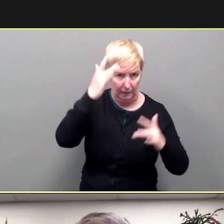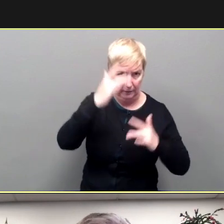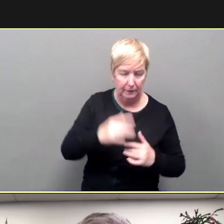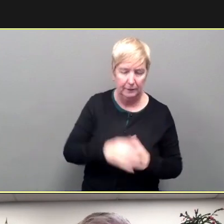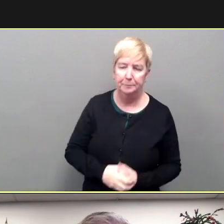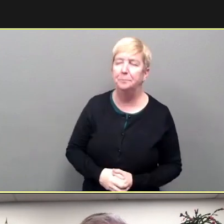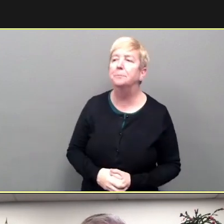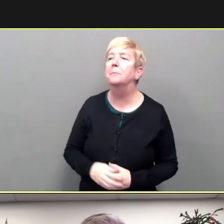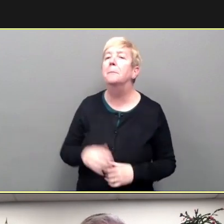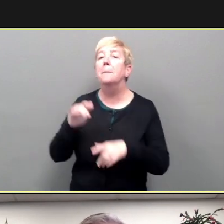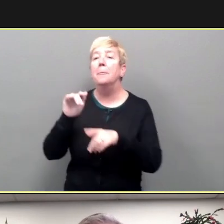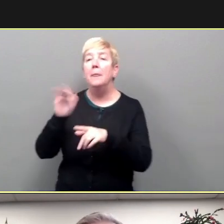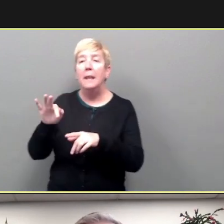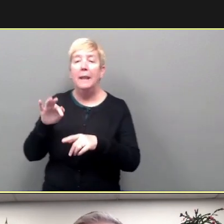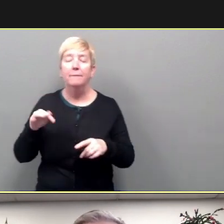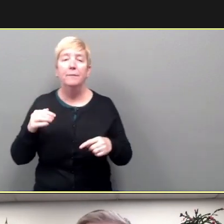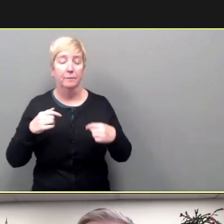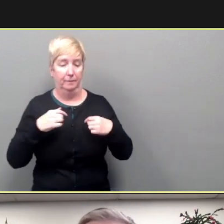intensive